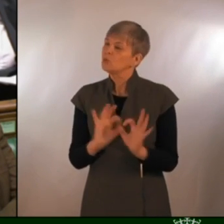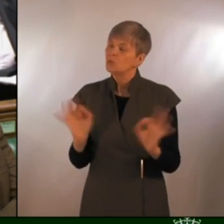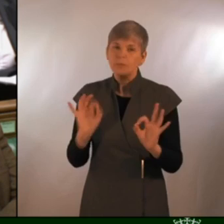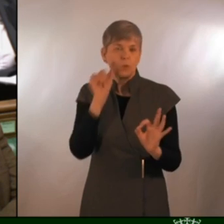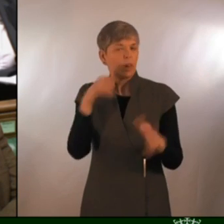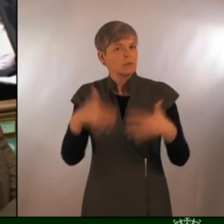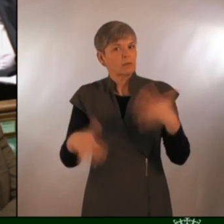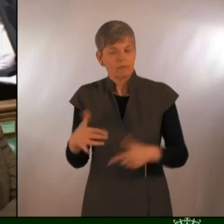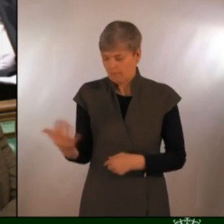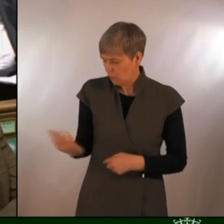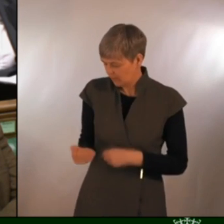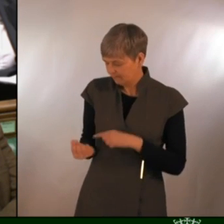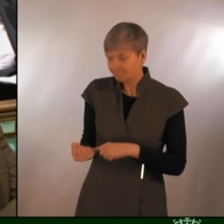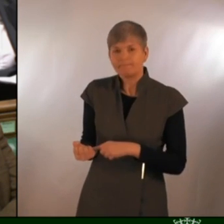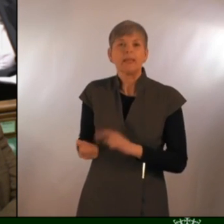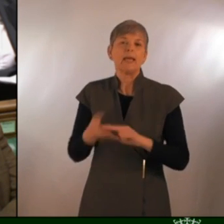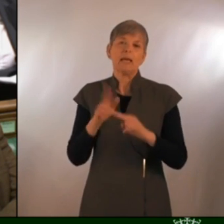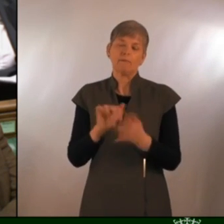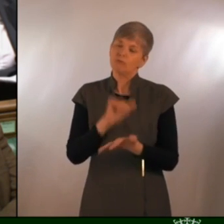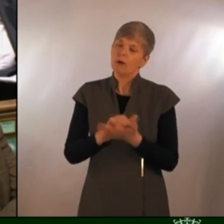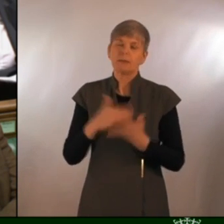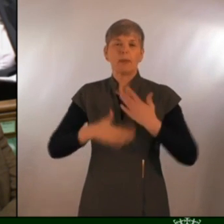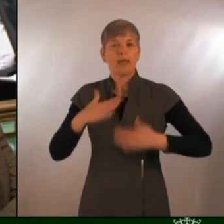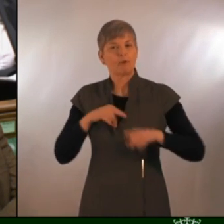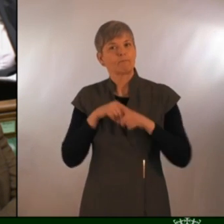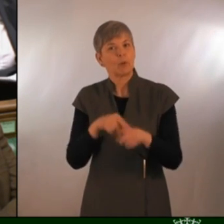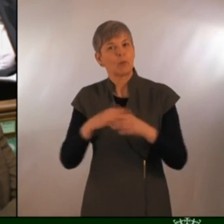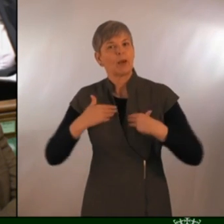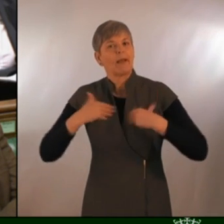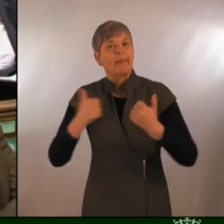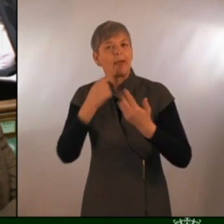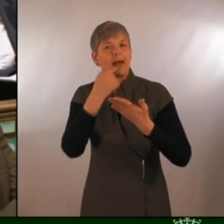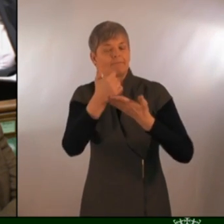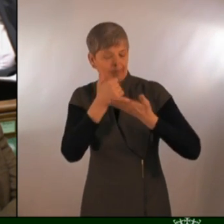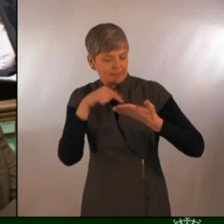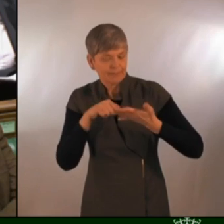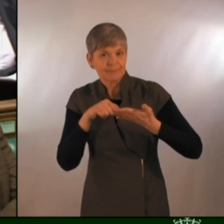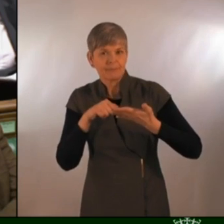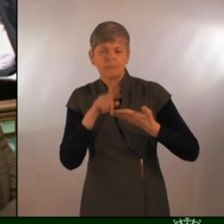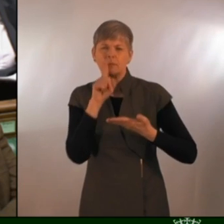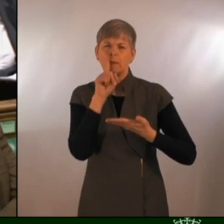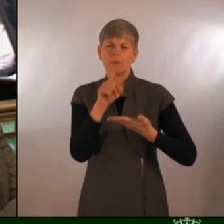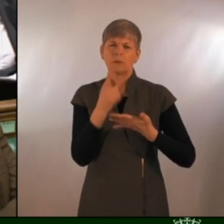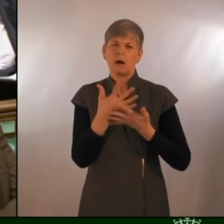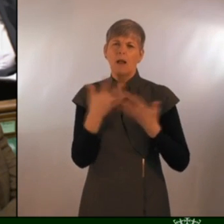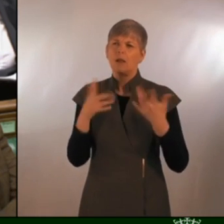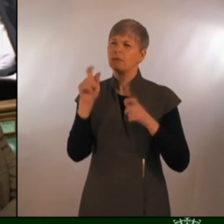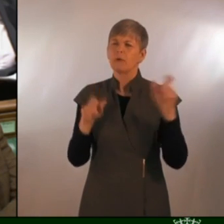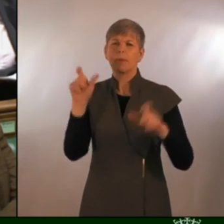penalised for following health advice. And yet, still millions of self-employed workers have been left in deep